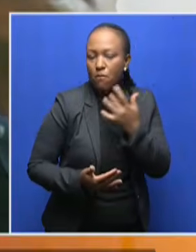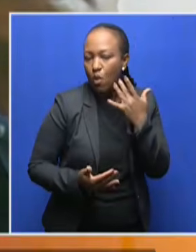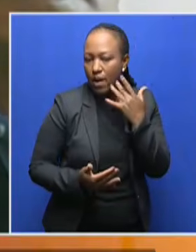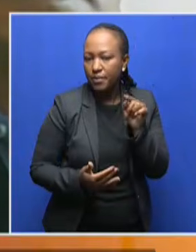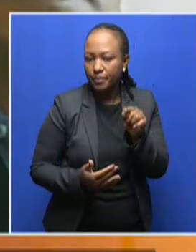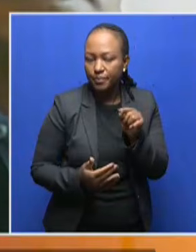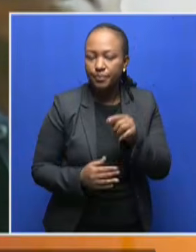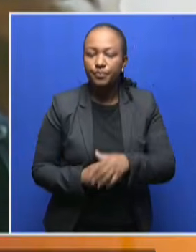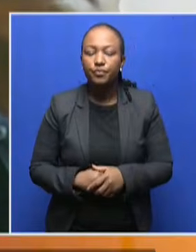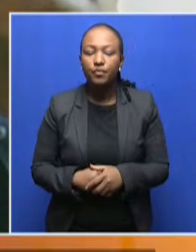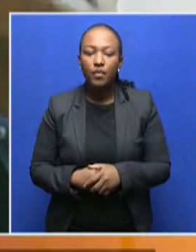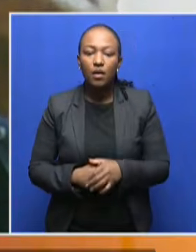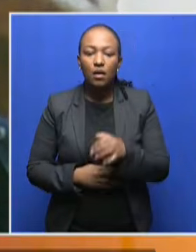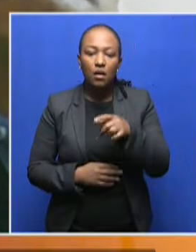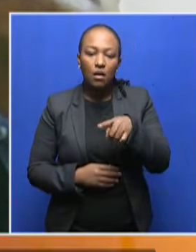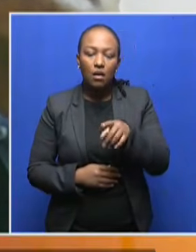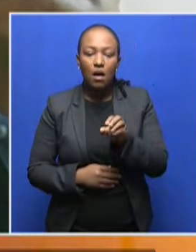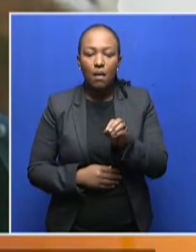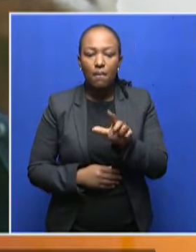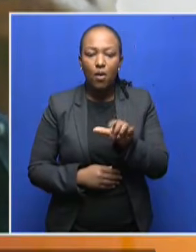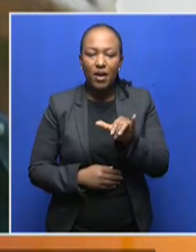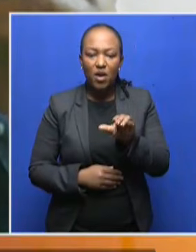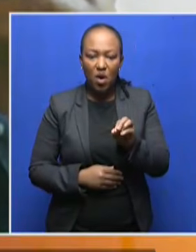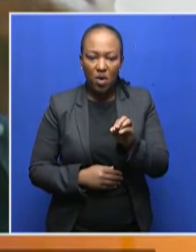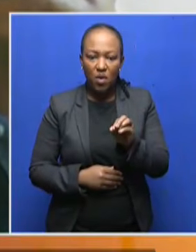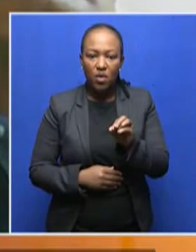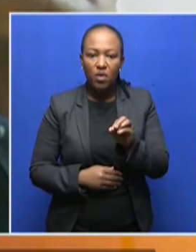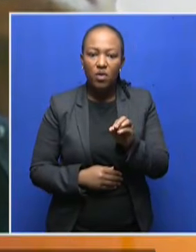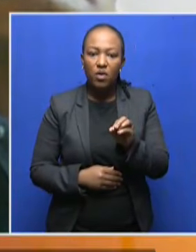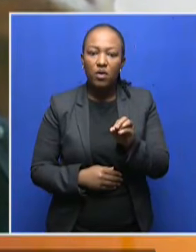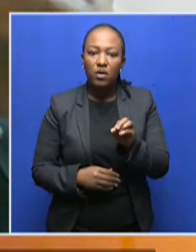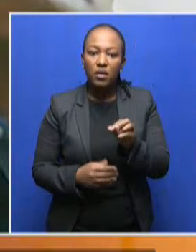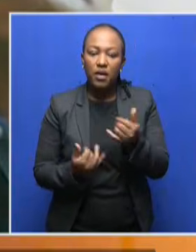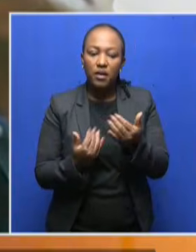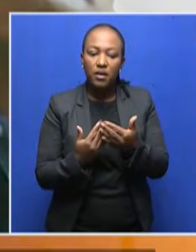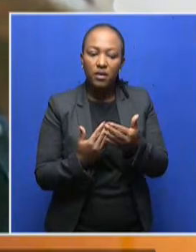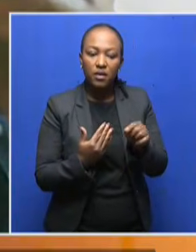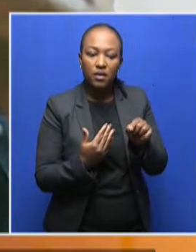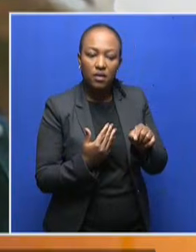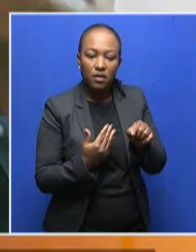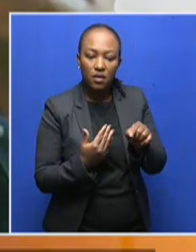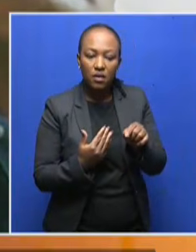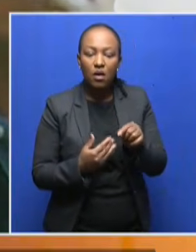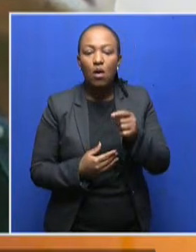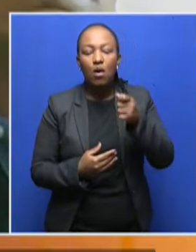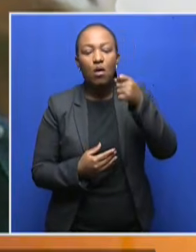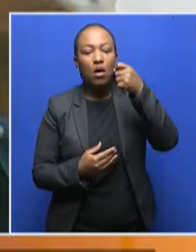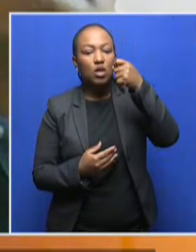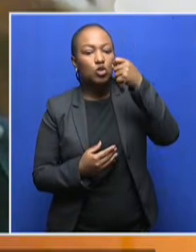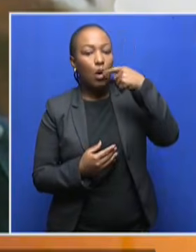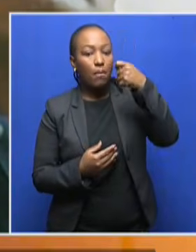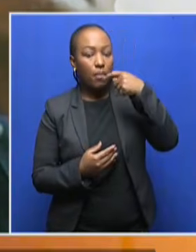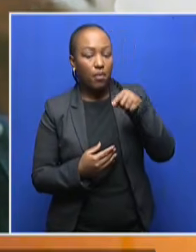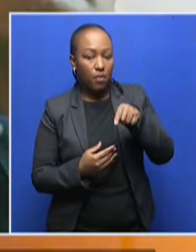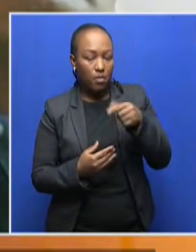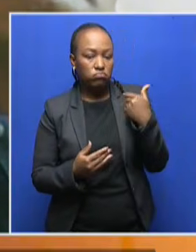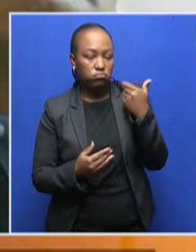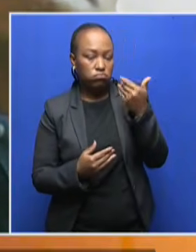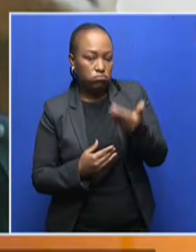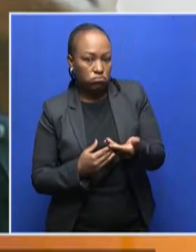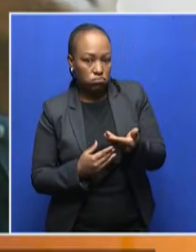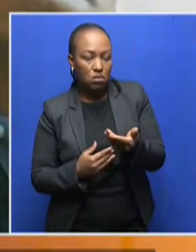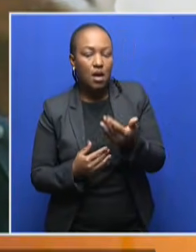polio, and South Africa has had polio-free status since 2014, but now